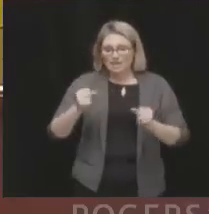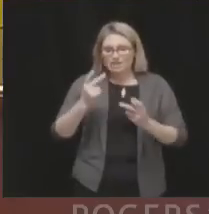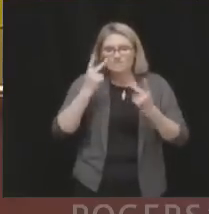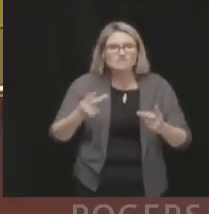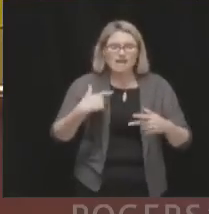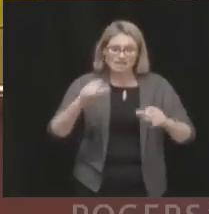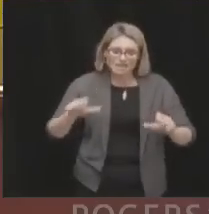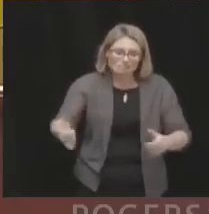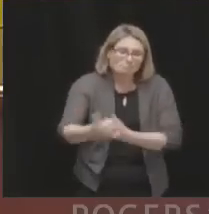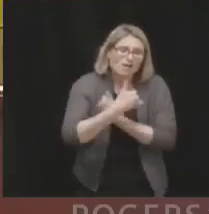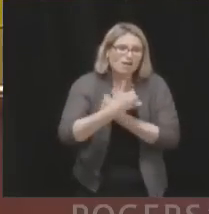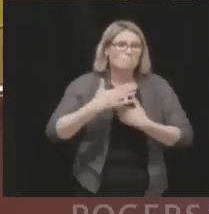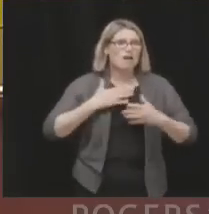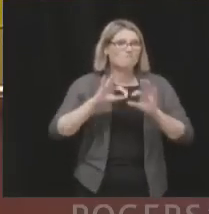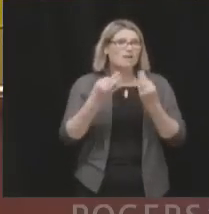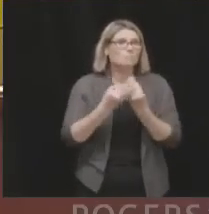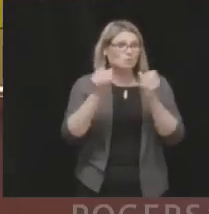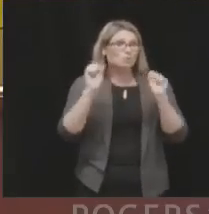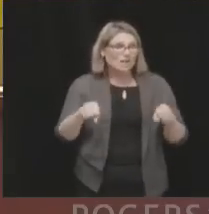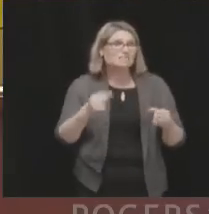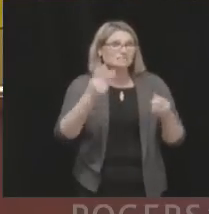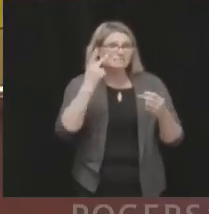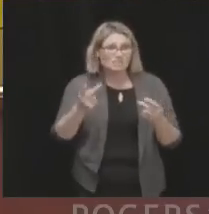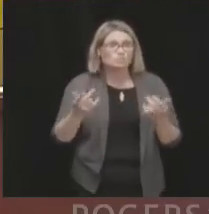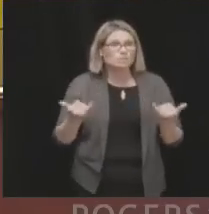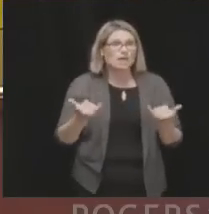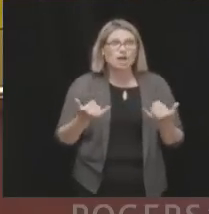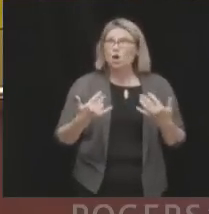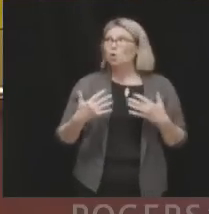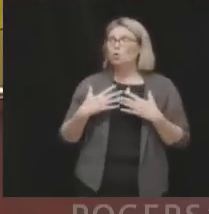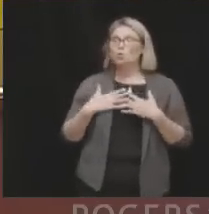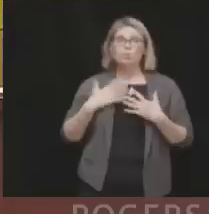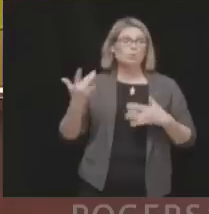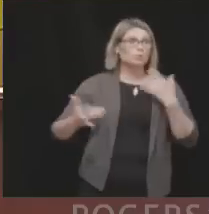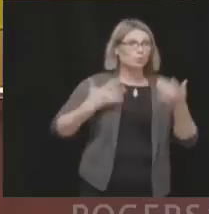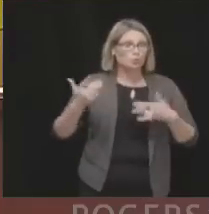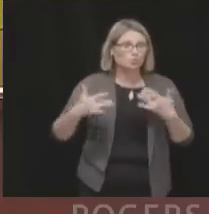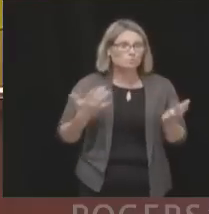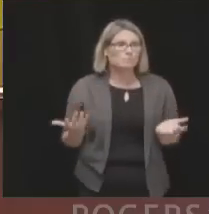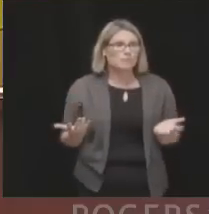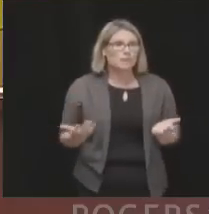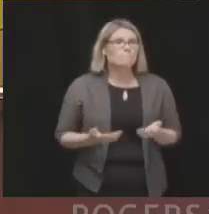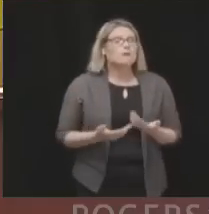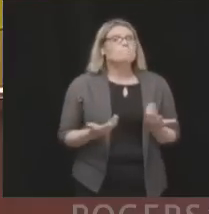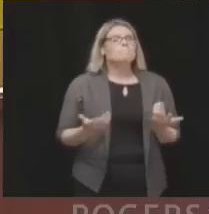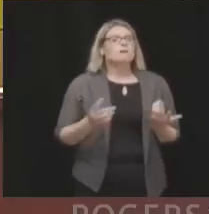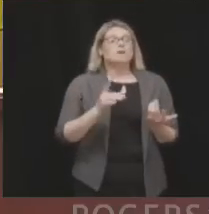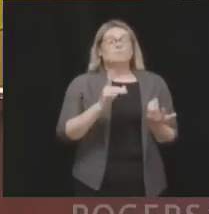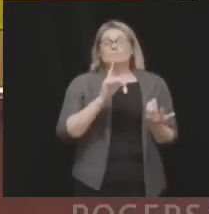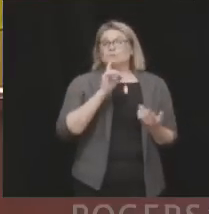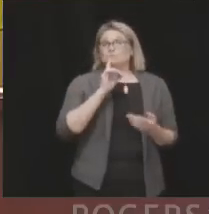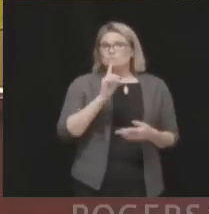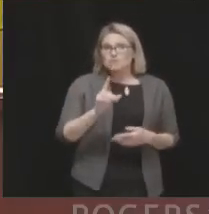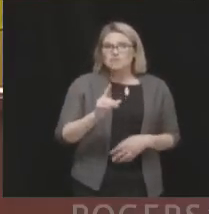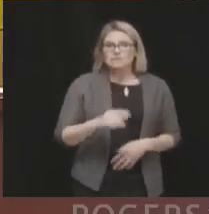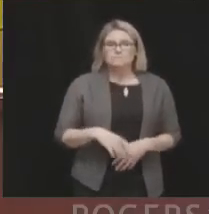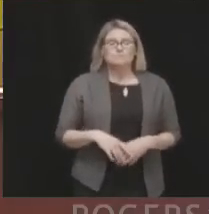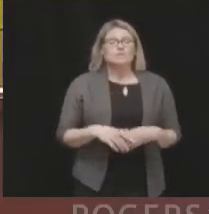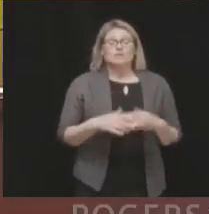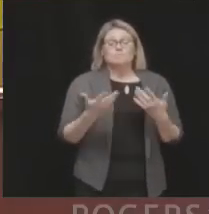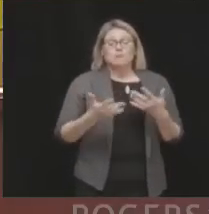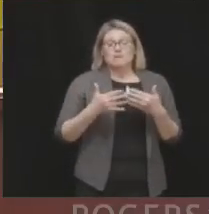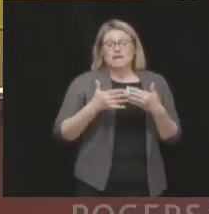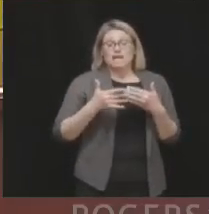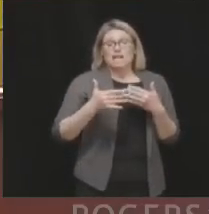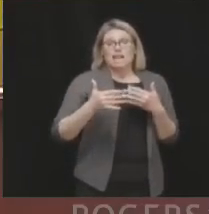have to kind of go backwards and see things come back into force? How prepared should people be for